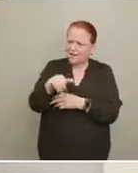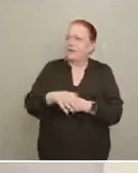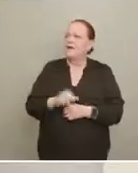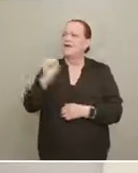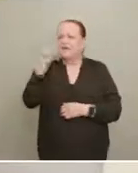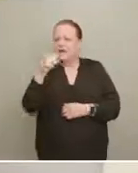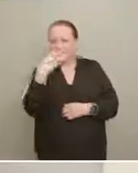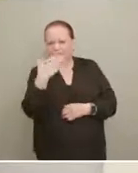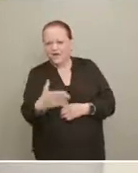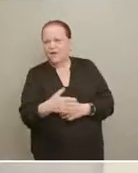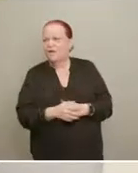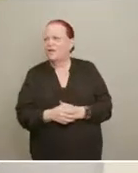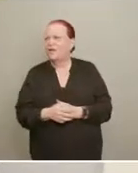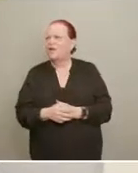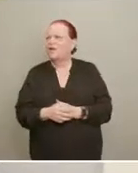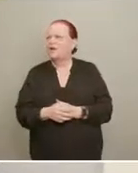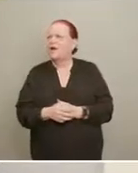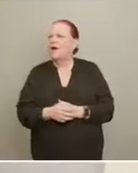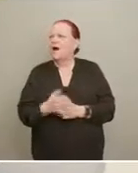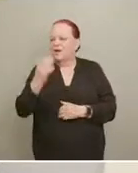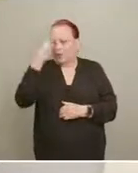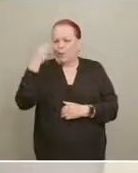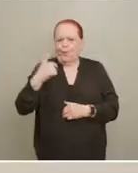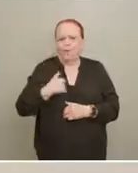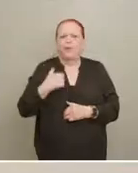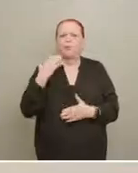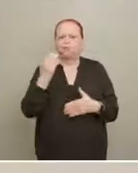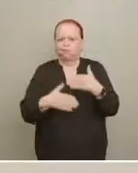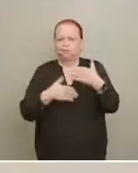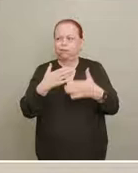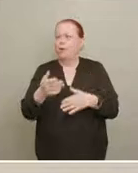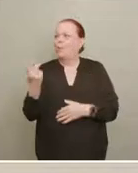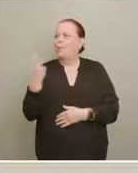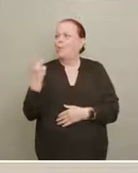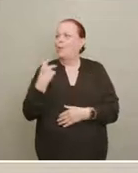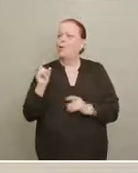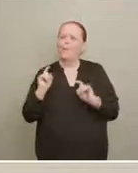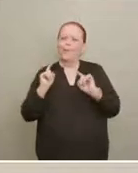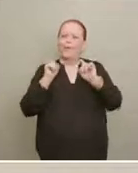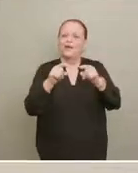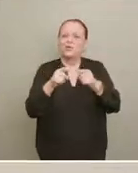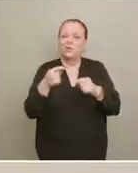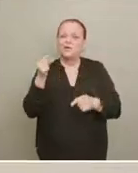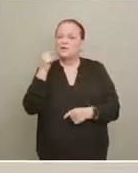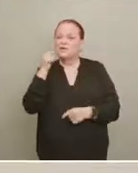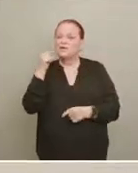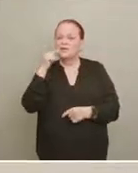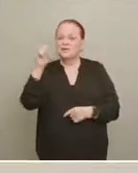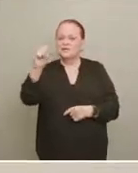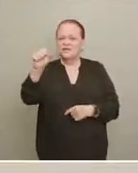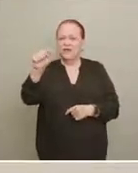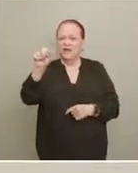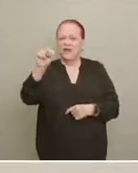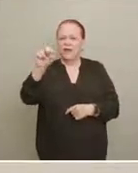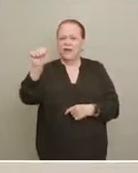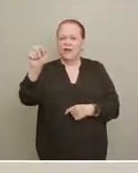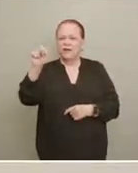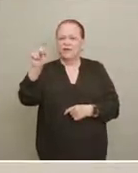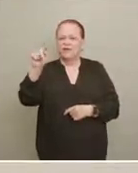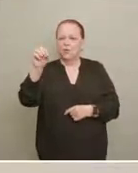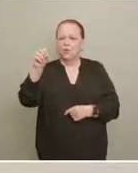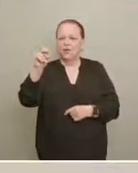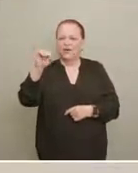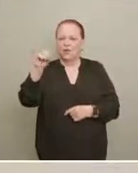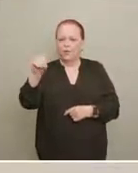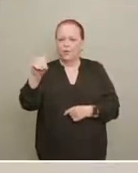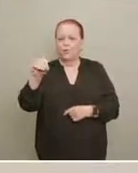come a long way. I mean, I know you and I went on a field trip to San Antonio when we were first having these conversations about this system